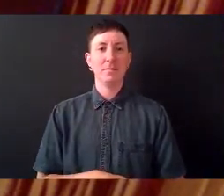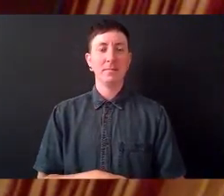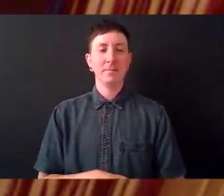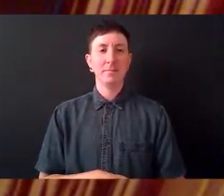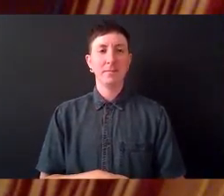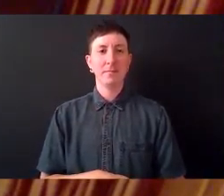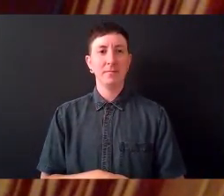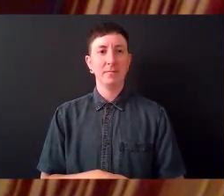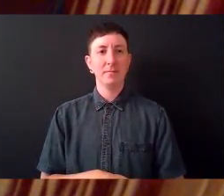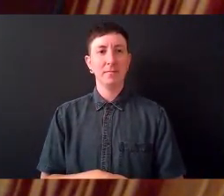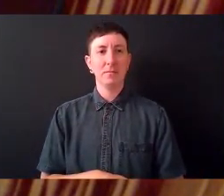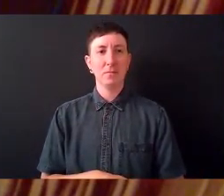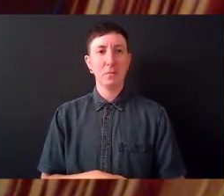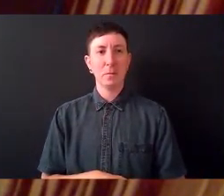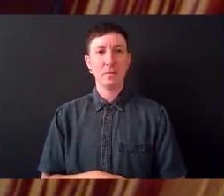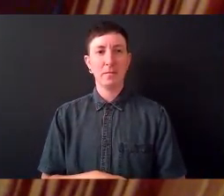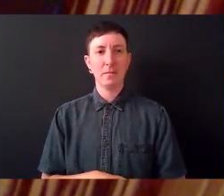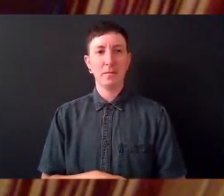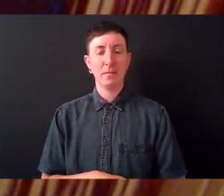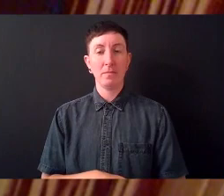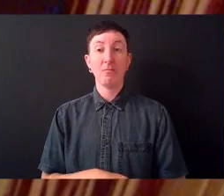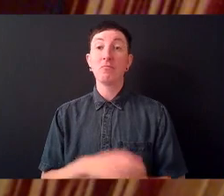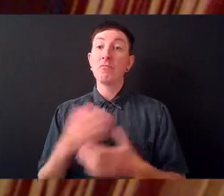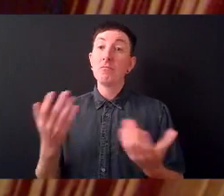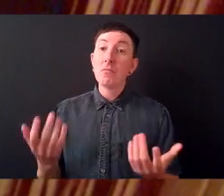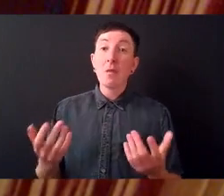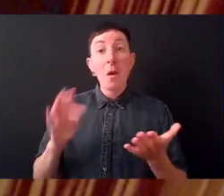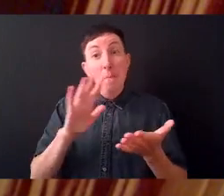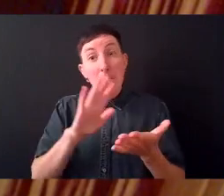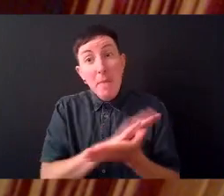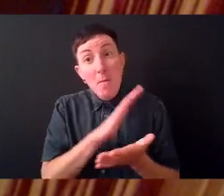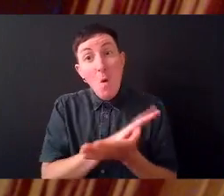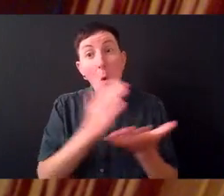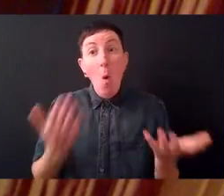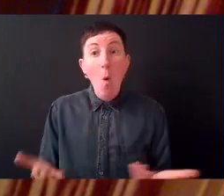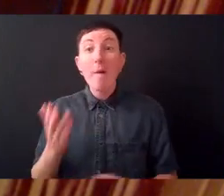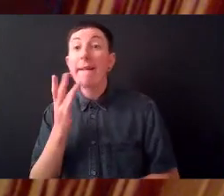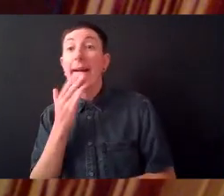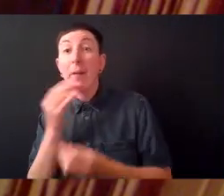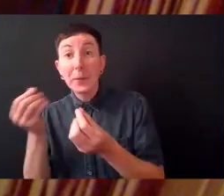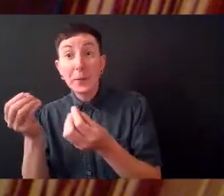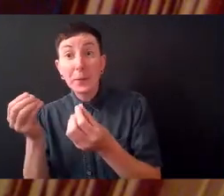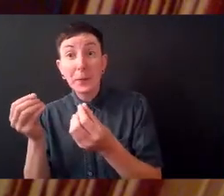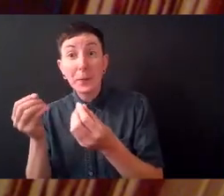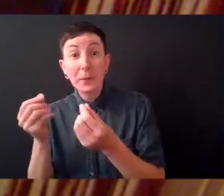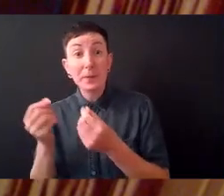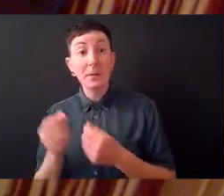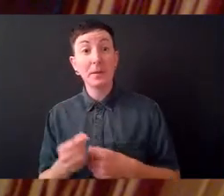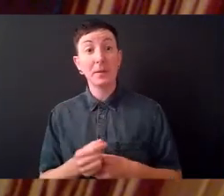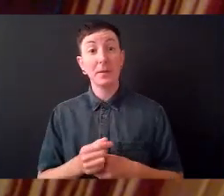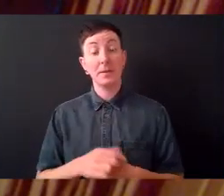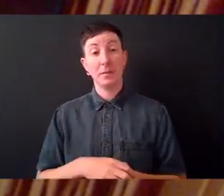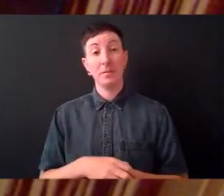felt, but you could also use something like paper. I'm going to wrap my eye in this felt.